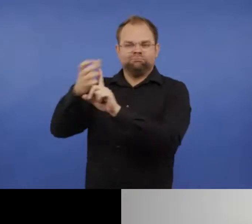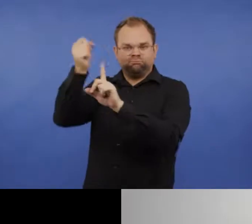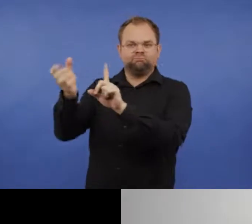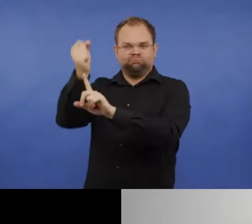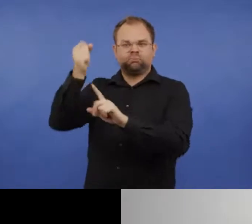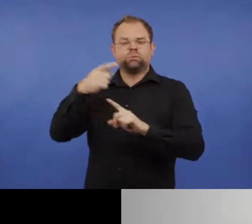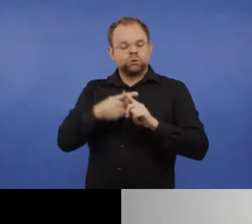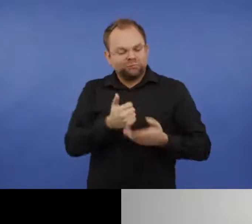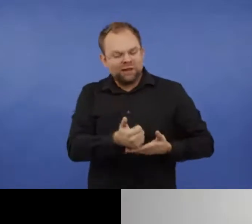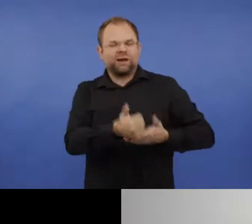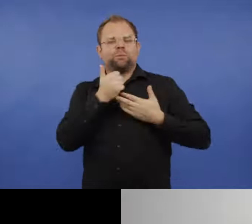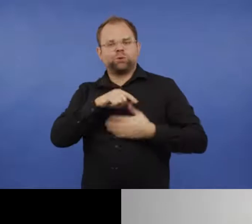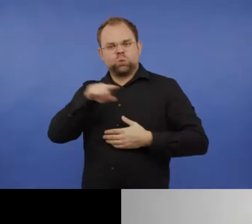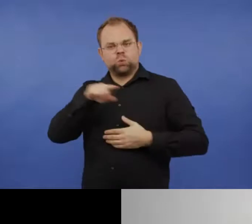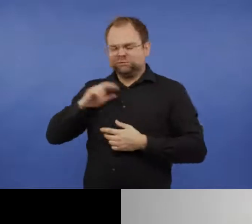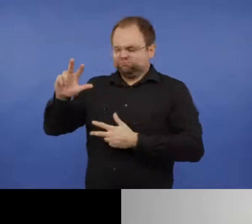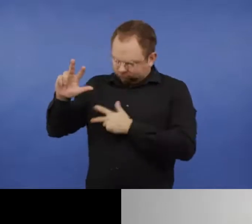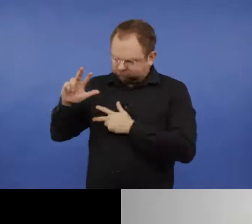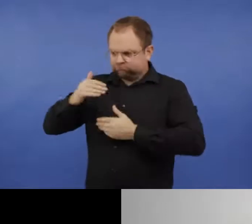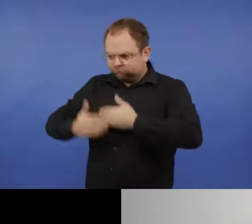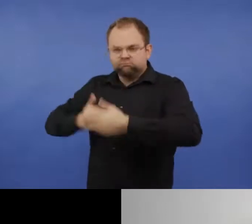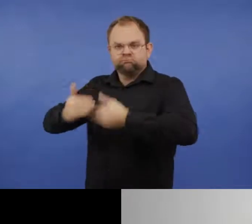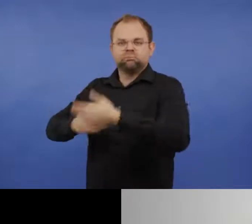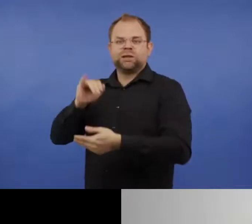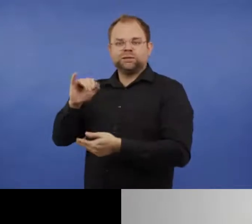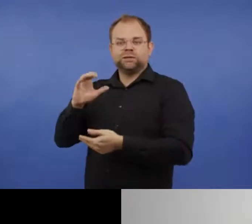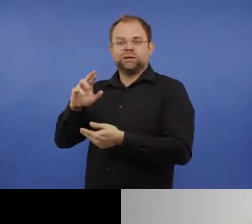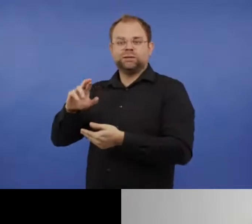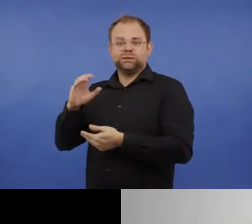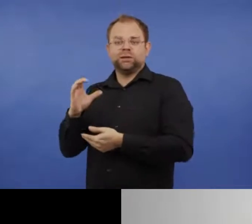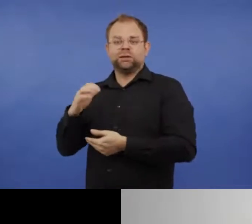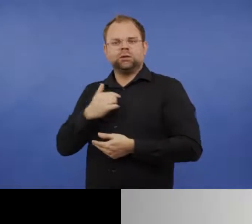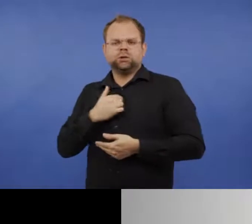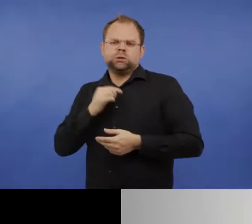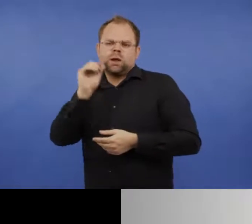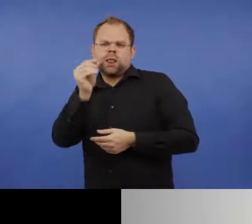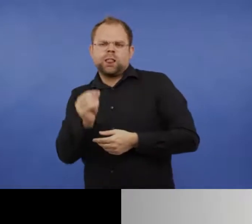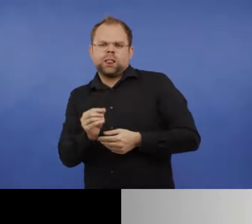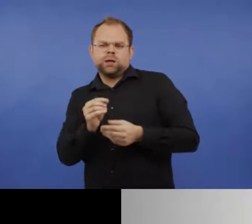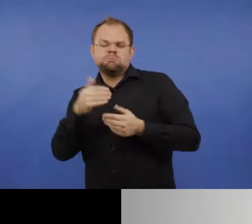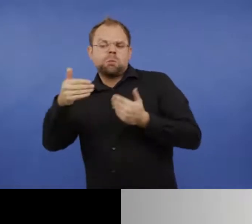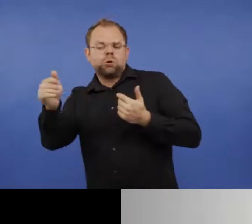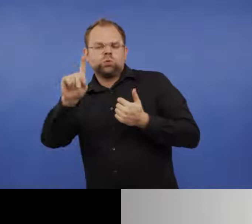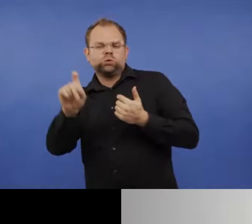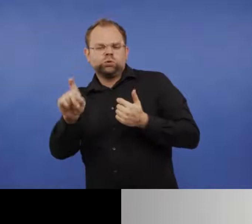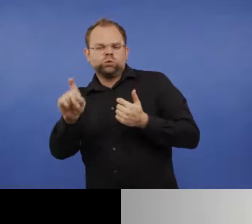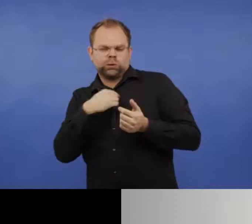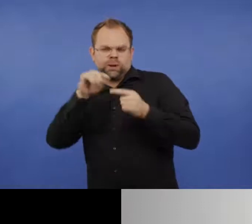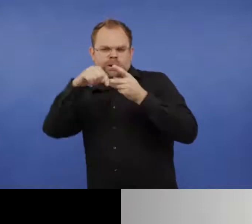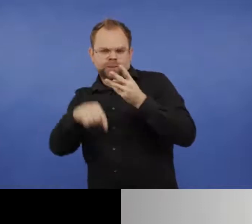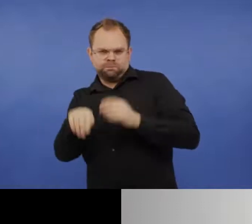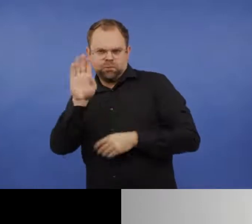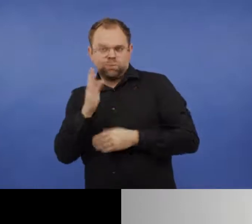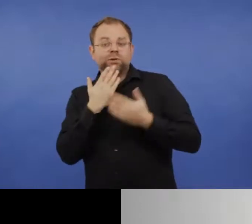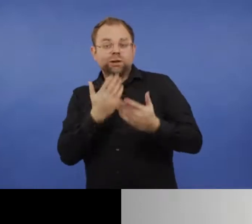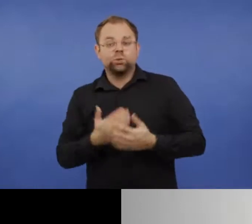now. Thank you very much, Michael. That's really gratifying to hear. Before I go on to Alexander, let